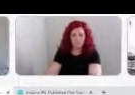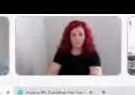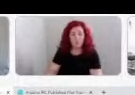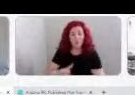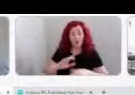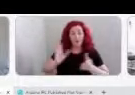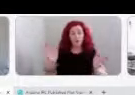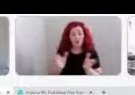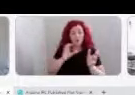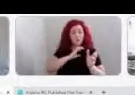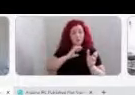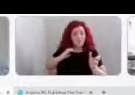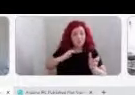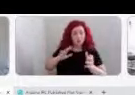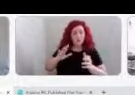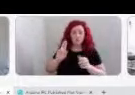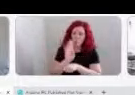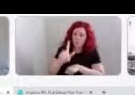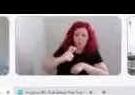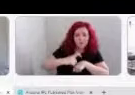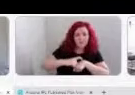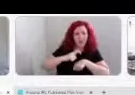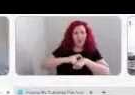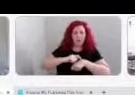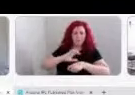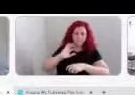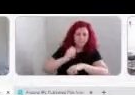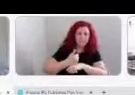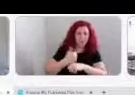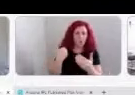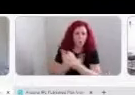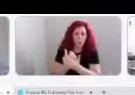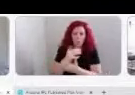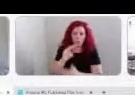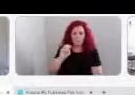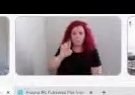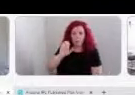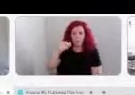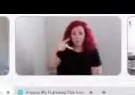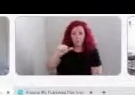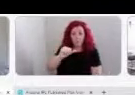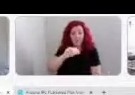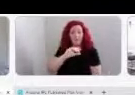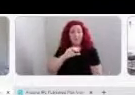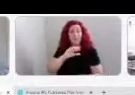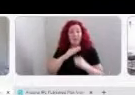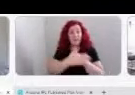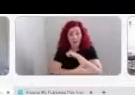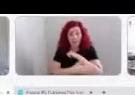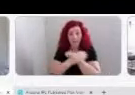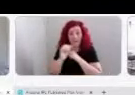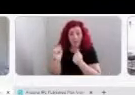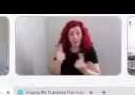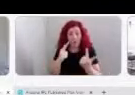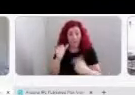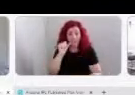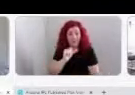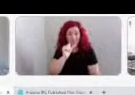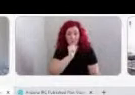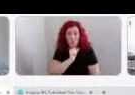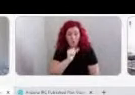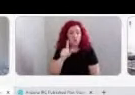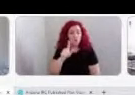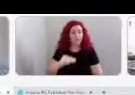maricopa county and actually all of arizona so that they may meet the seven percent spread as